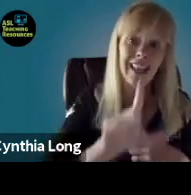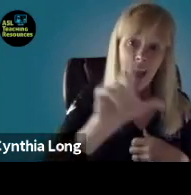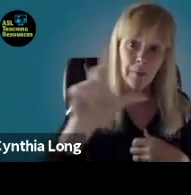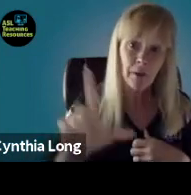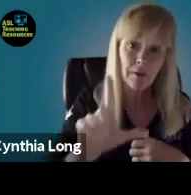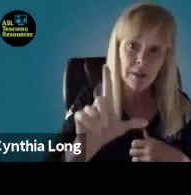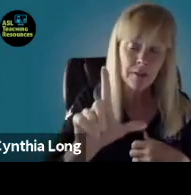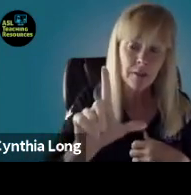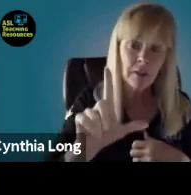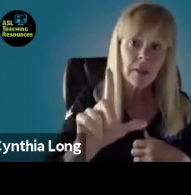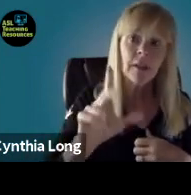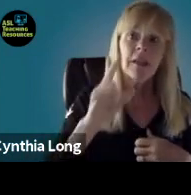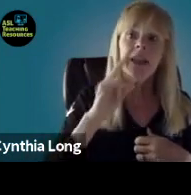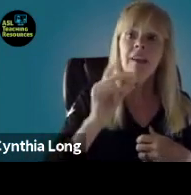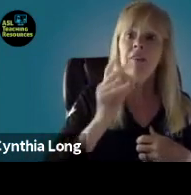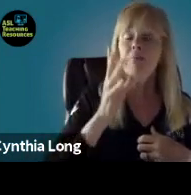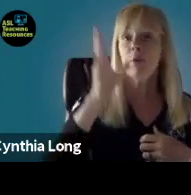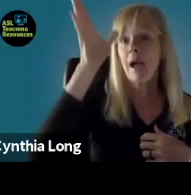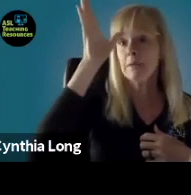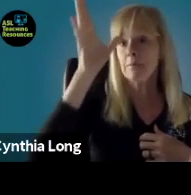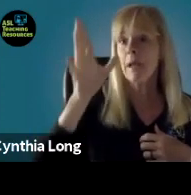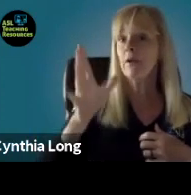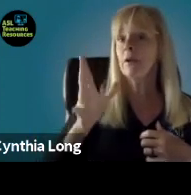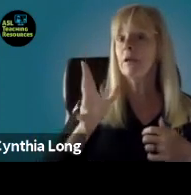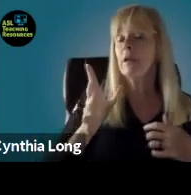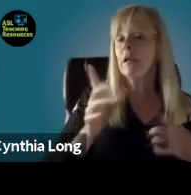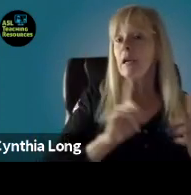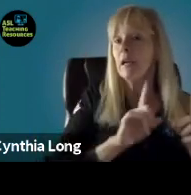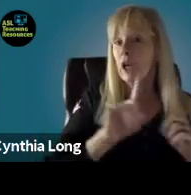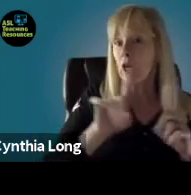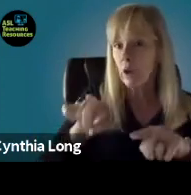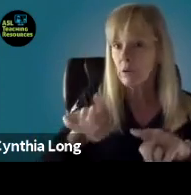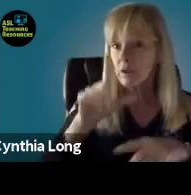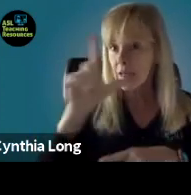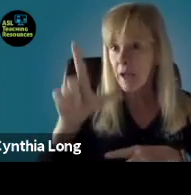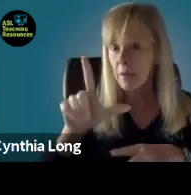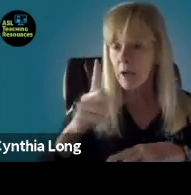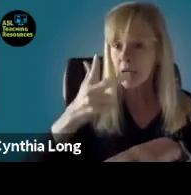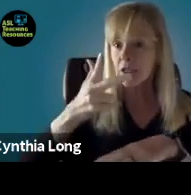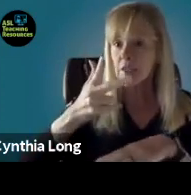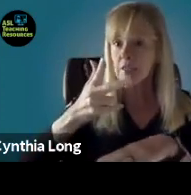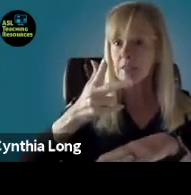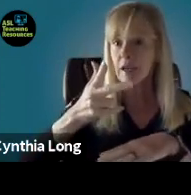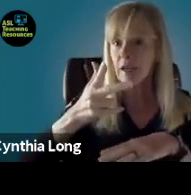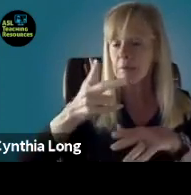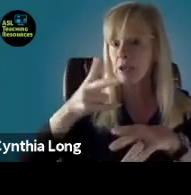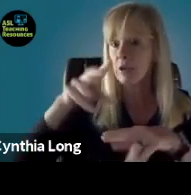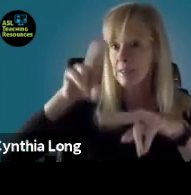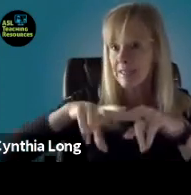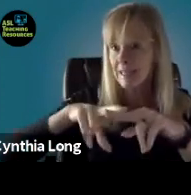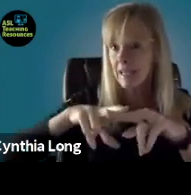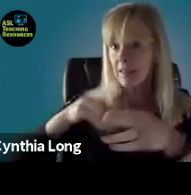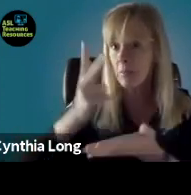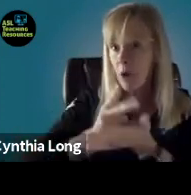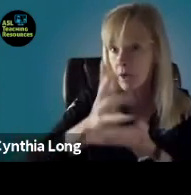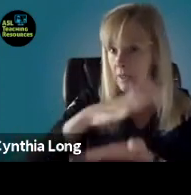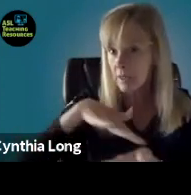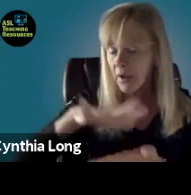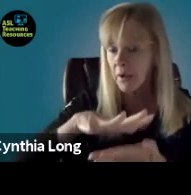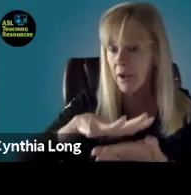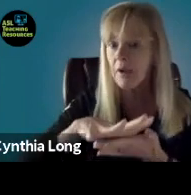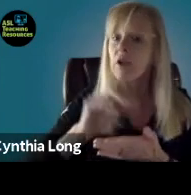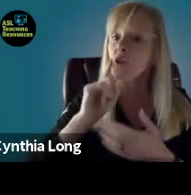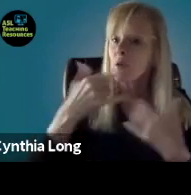our libraries, if perhaps a parent can go to the library and just, you know, sit in the